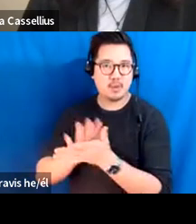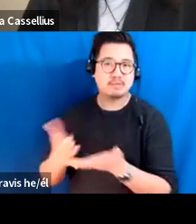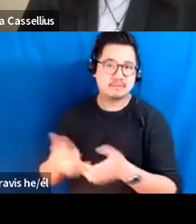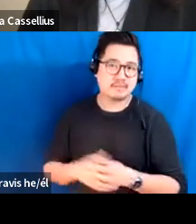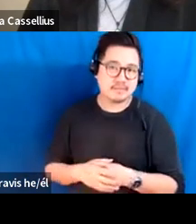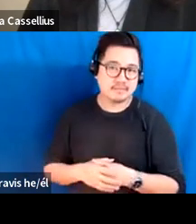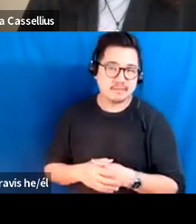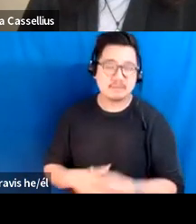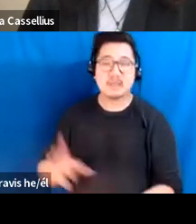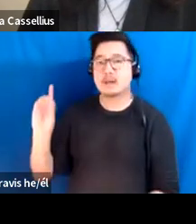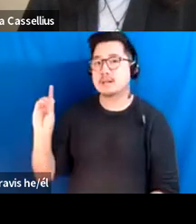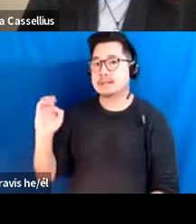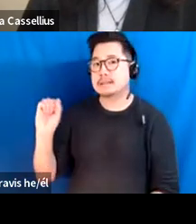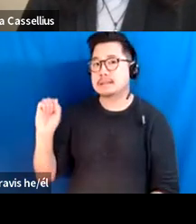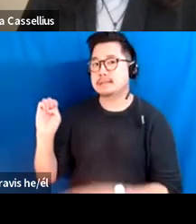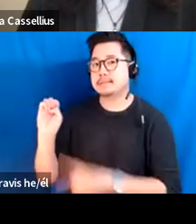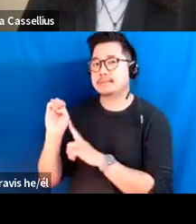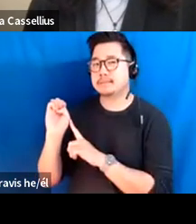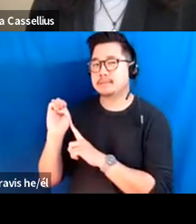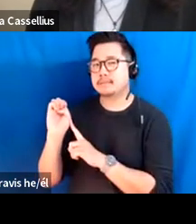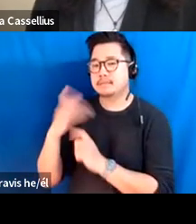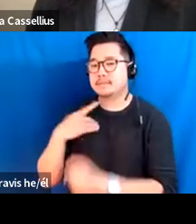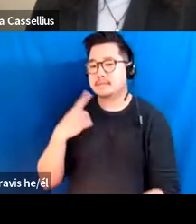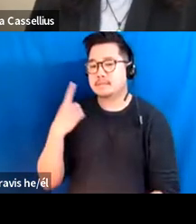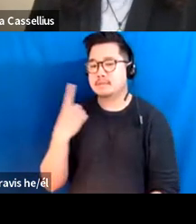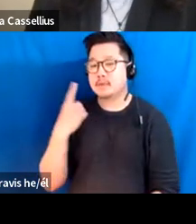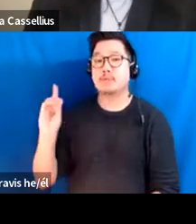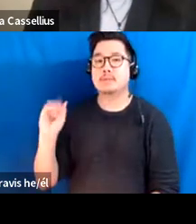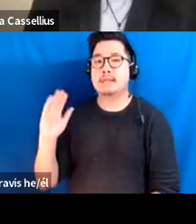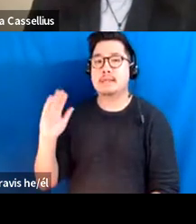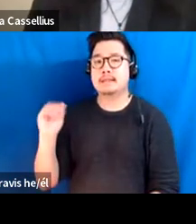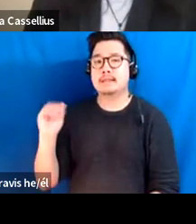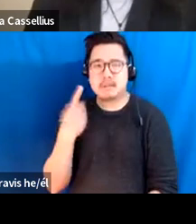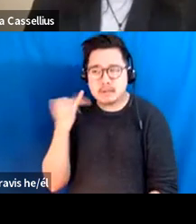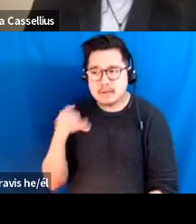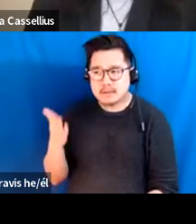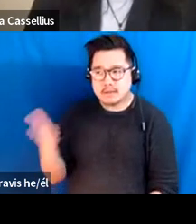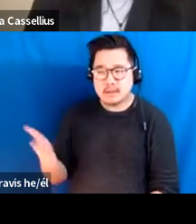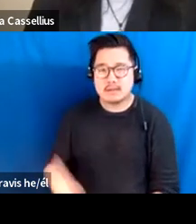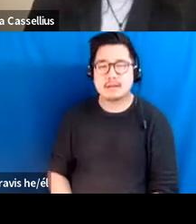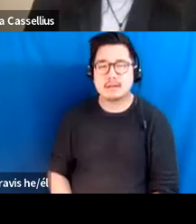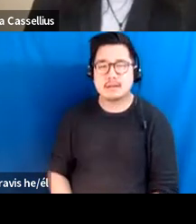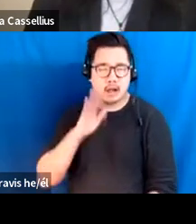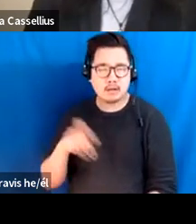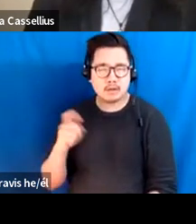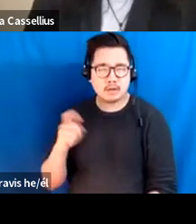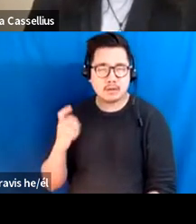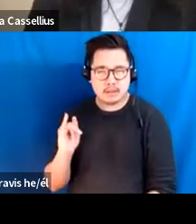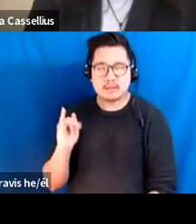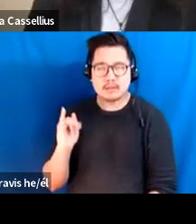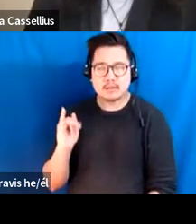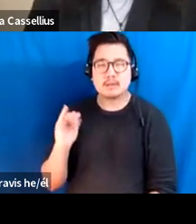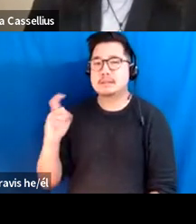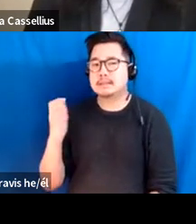dc i'm wondering um if you're still on um i know zyra was talking about you know that